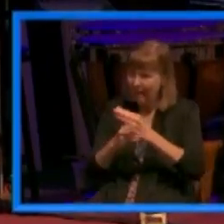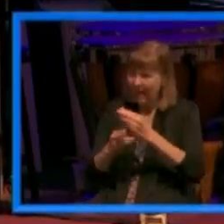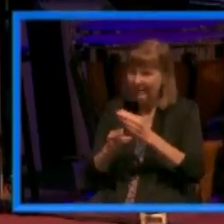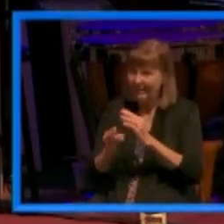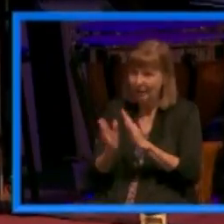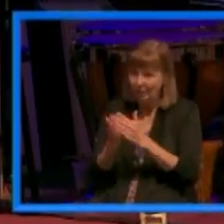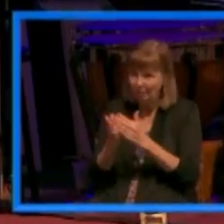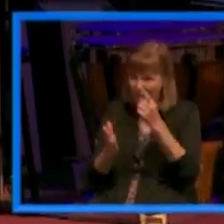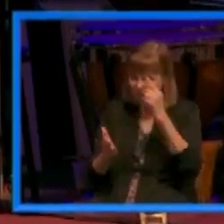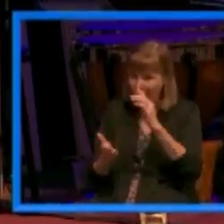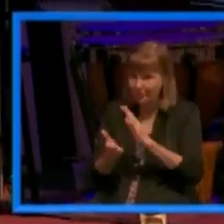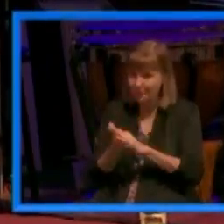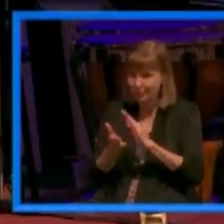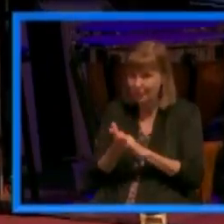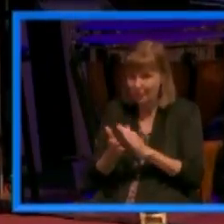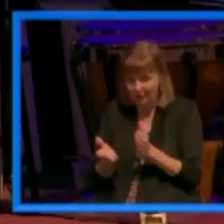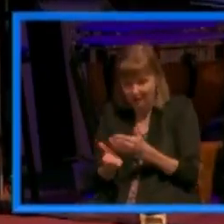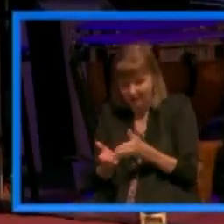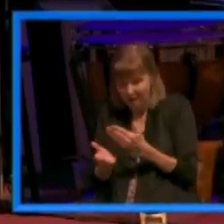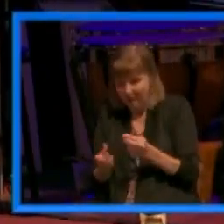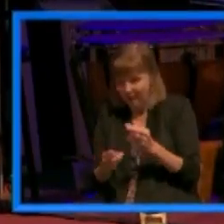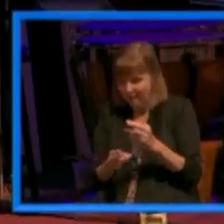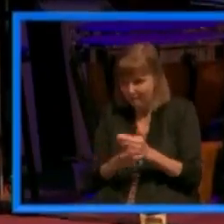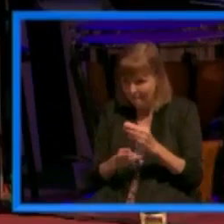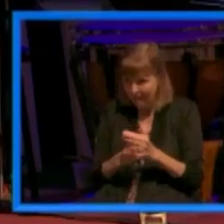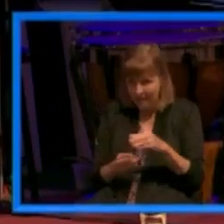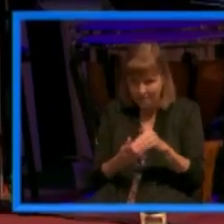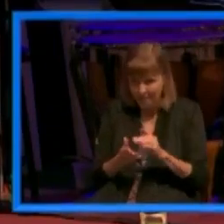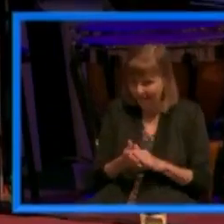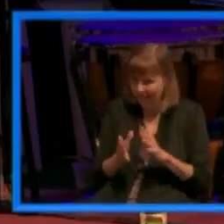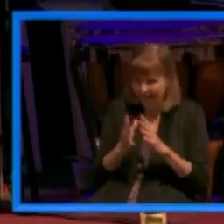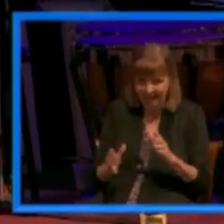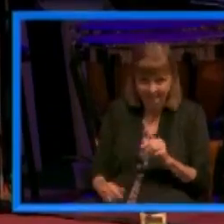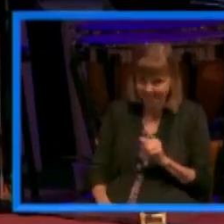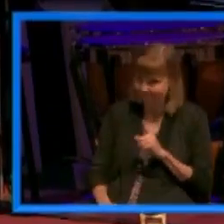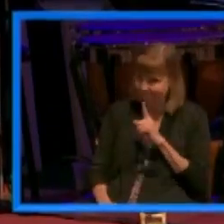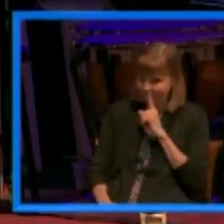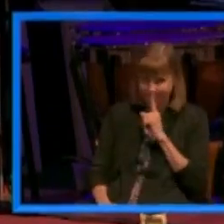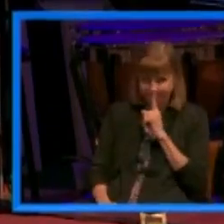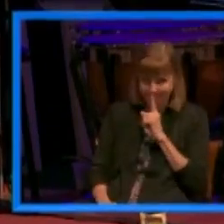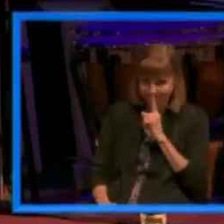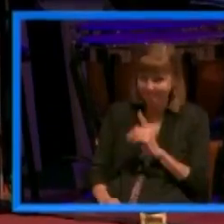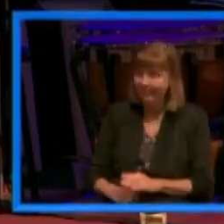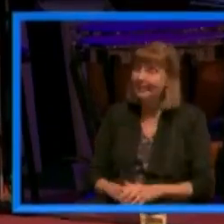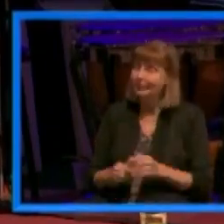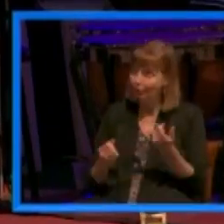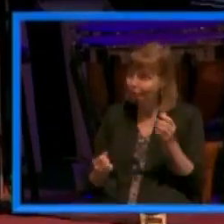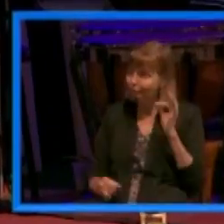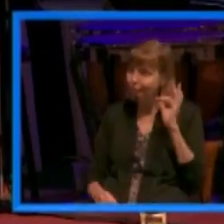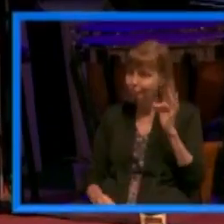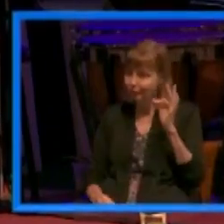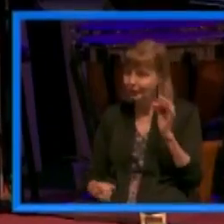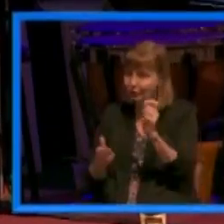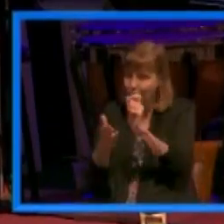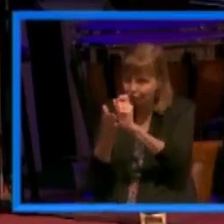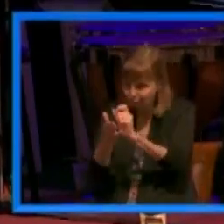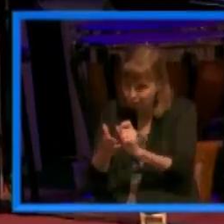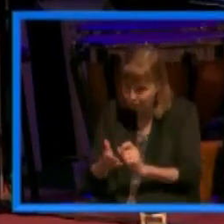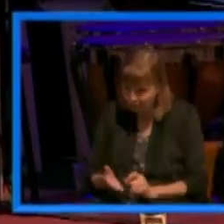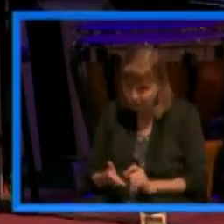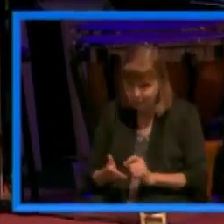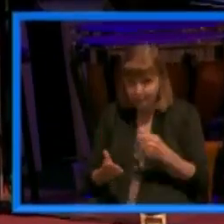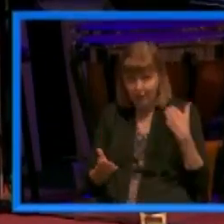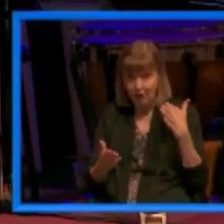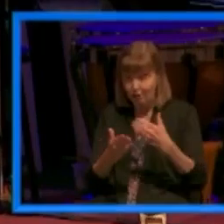in it. And that's a different story. And I wrote the sermon out and got to the church, and they let